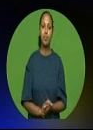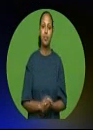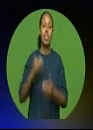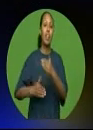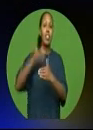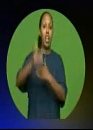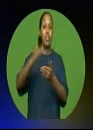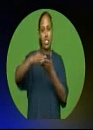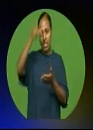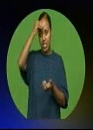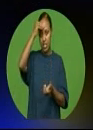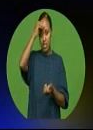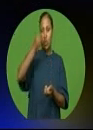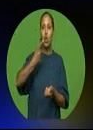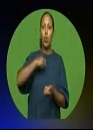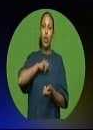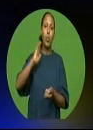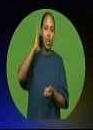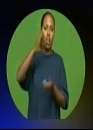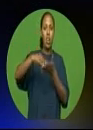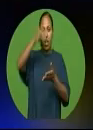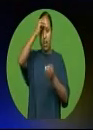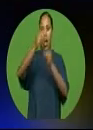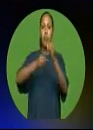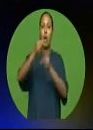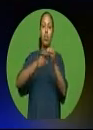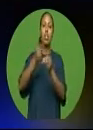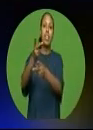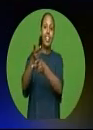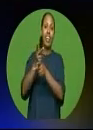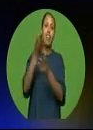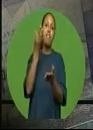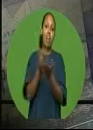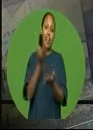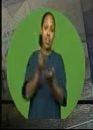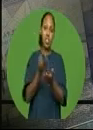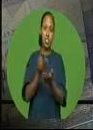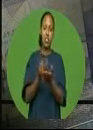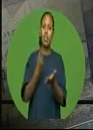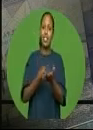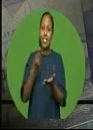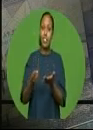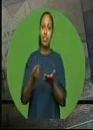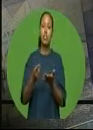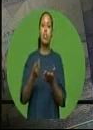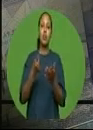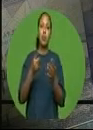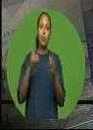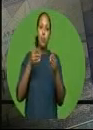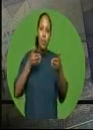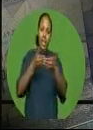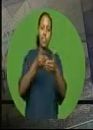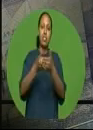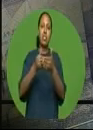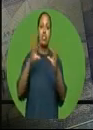In the next lesson, we will learn about debt financing. This brings us to the end